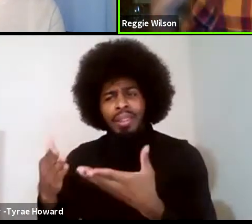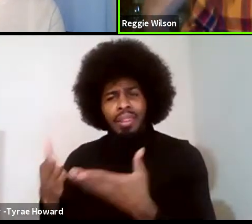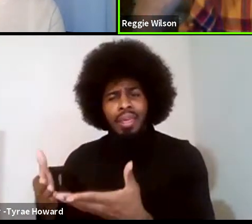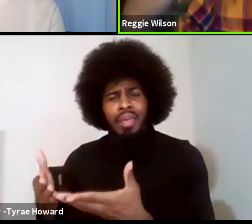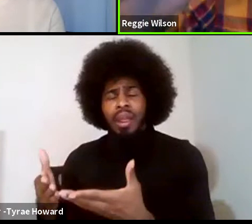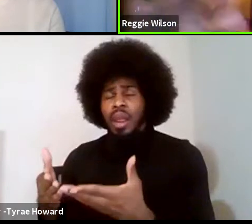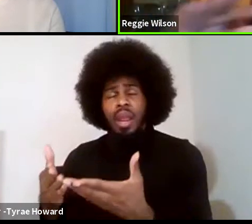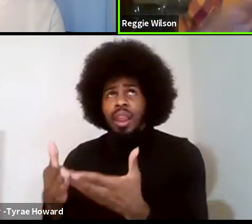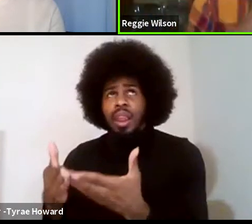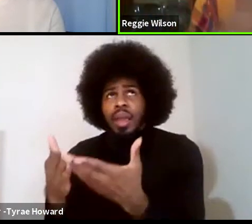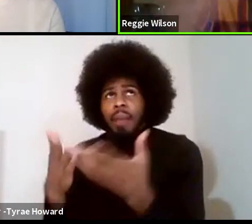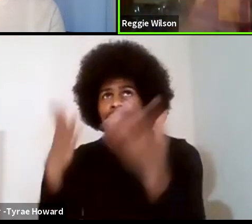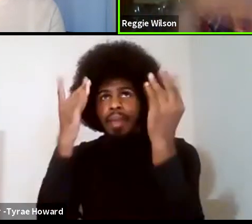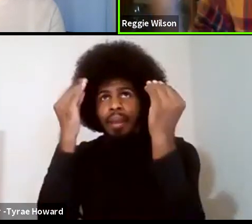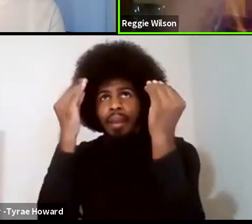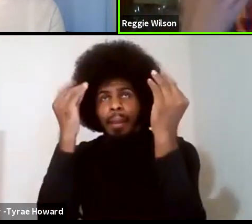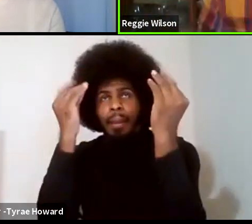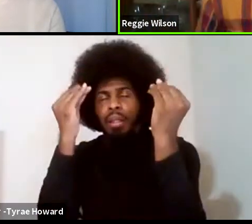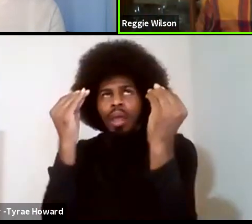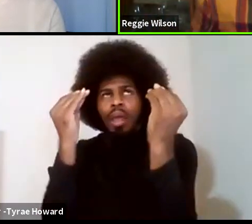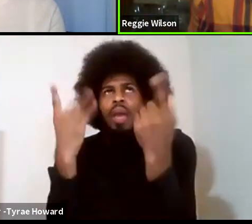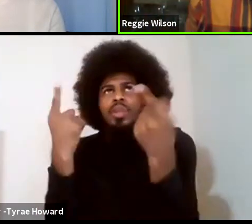what's going on in the community, the culture. So anyway,